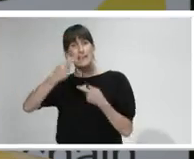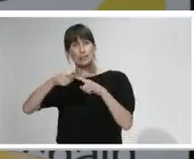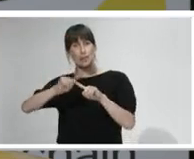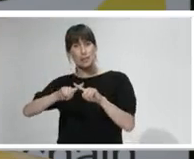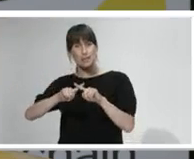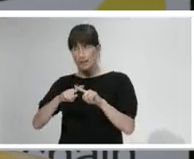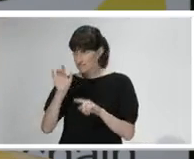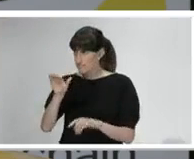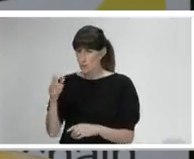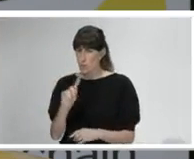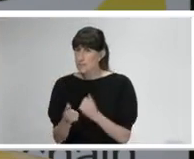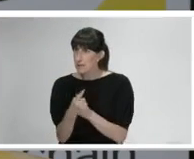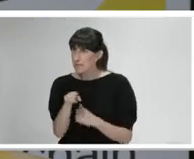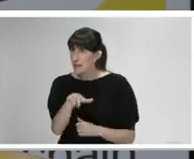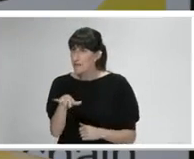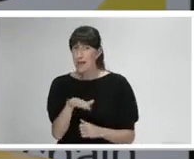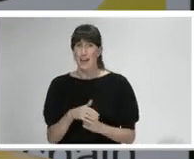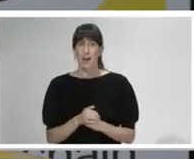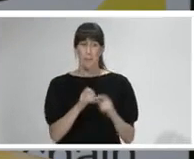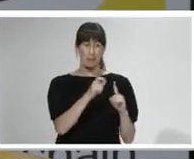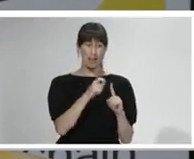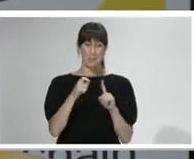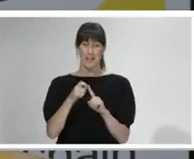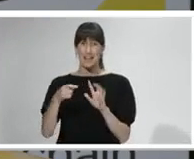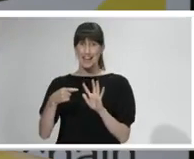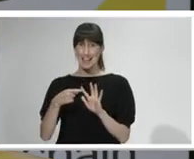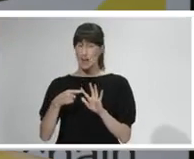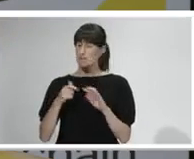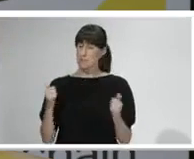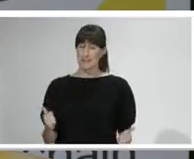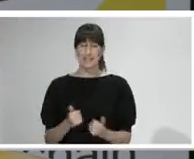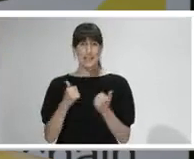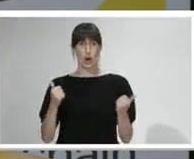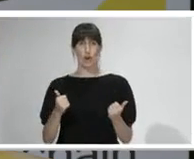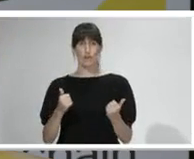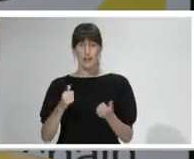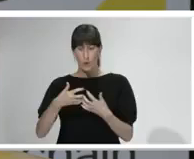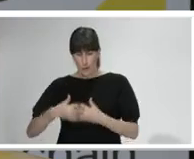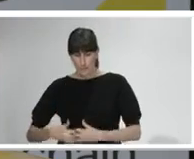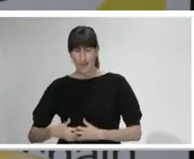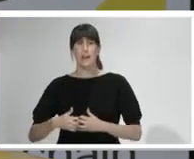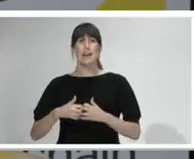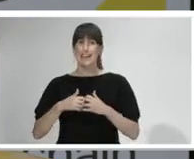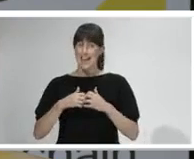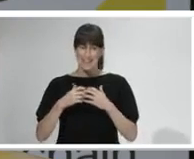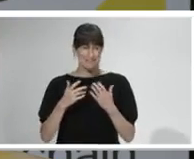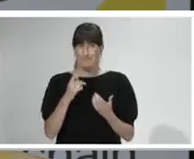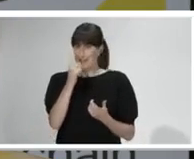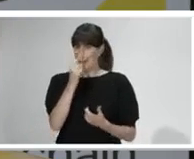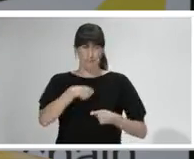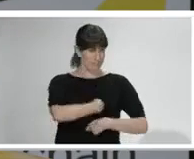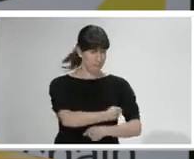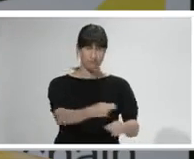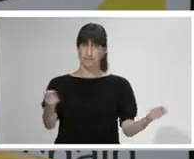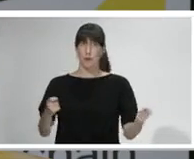good distribution of PPE. If any issues arise, then those are looked into. That doesn't mean that on any one day a